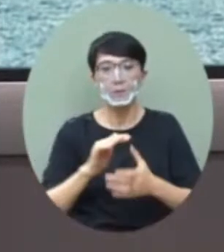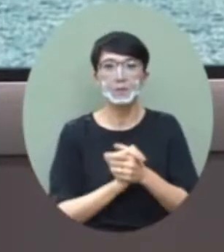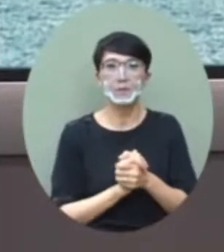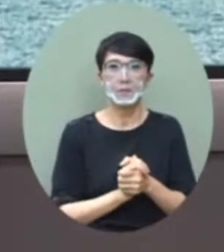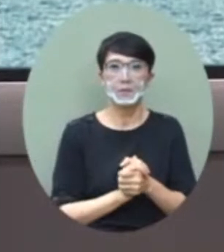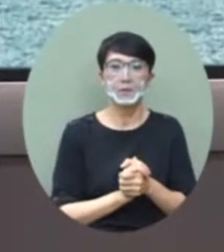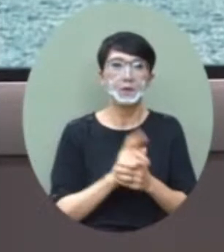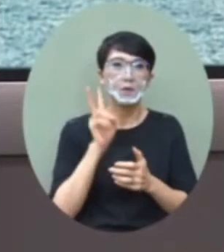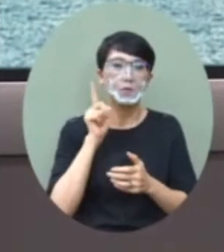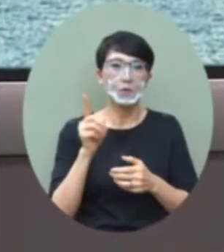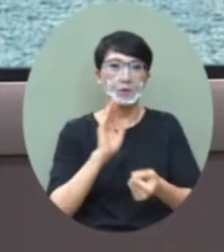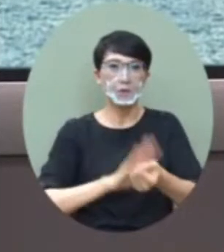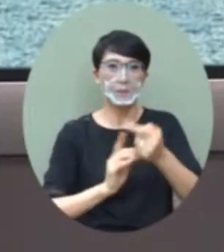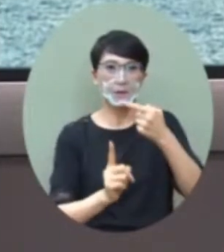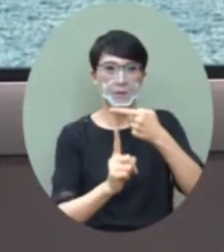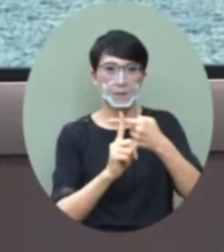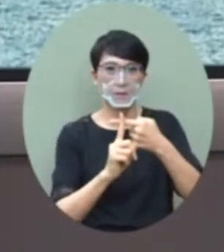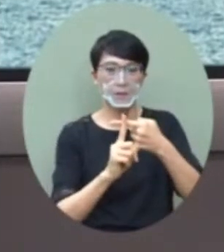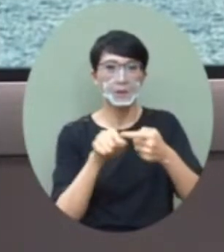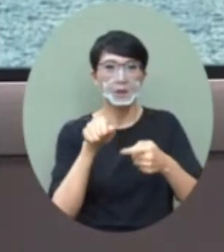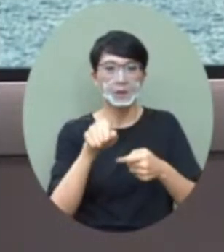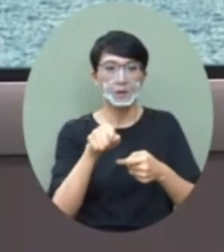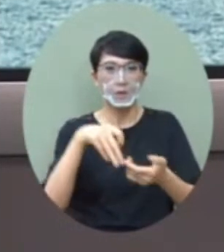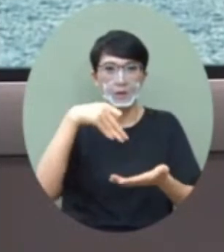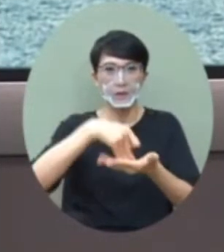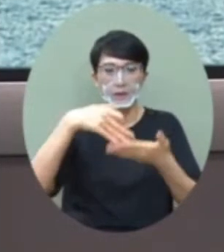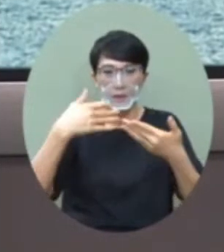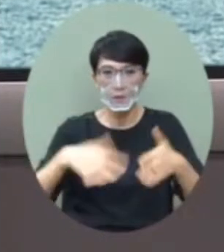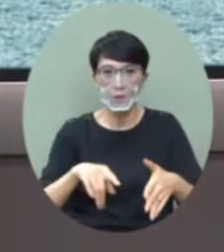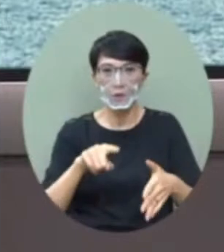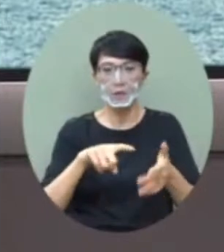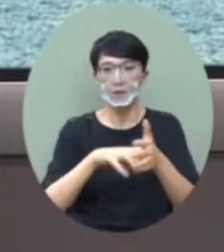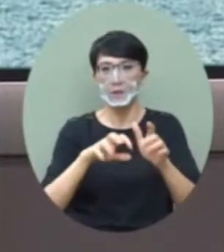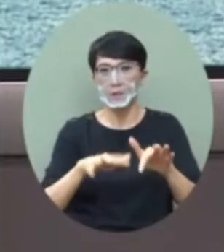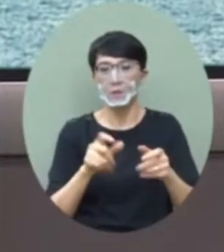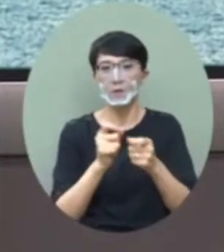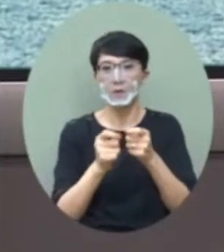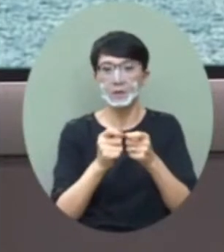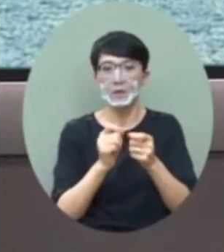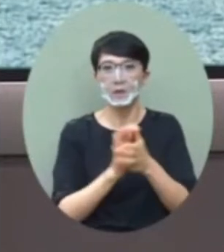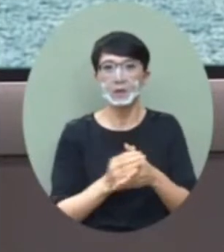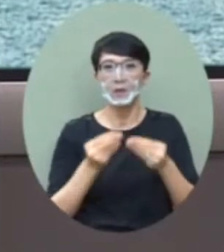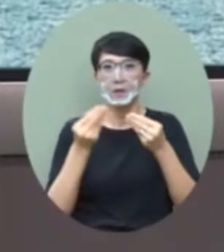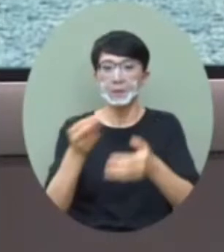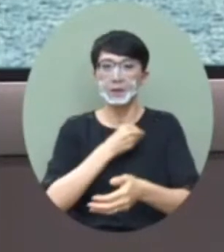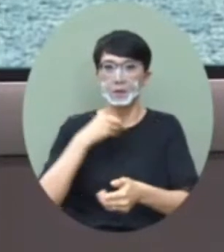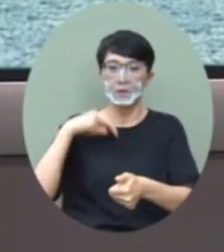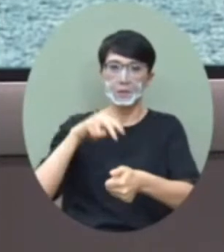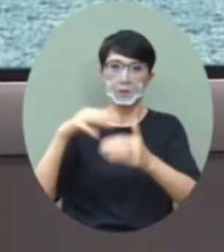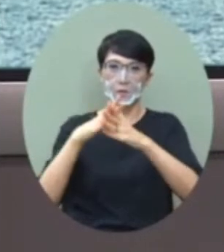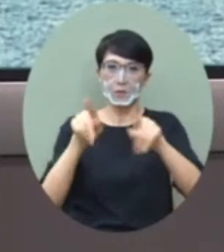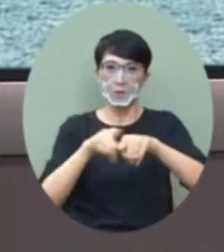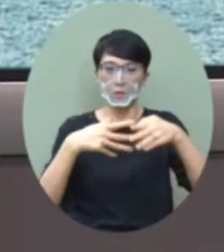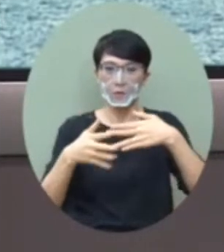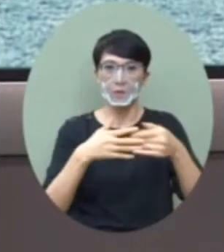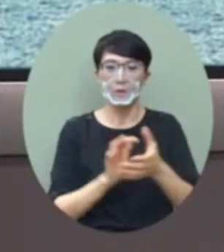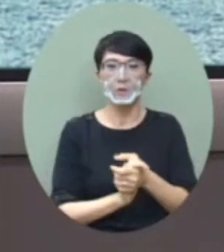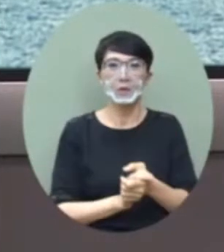and the patients could be arranged treatment at designated clinics.